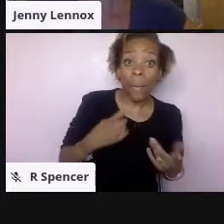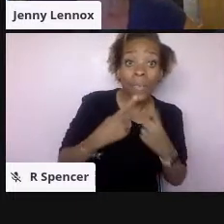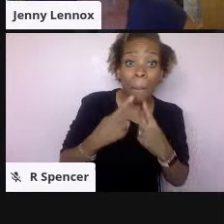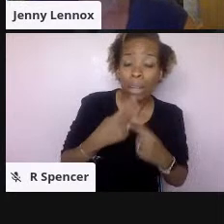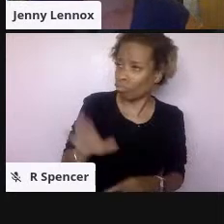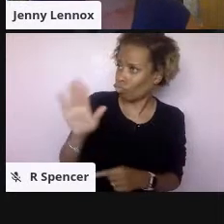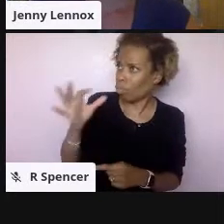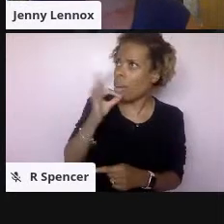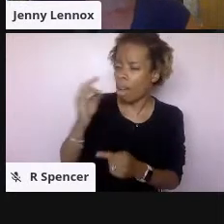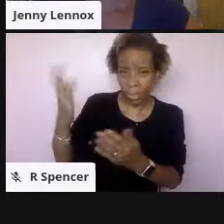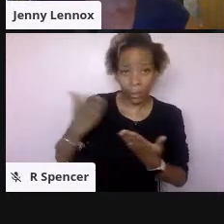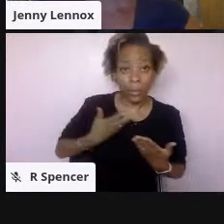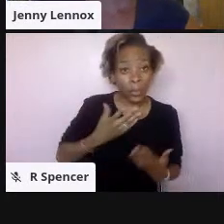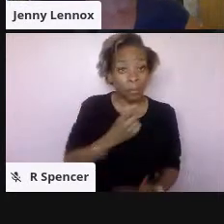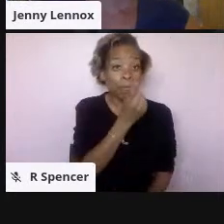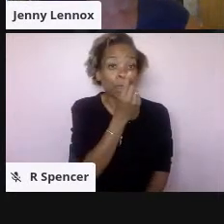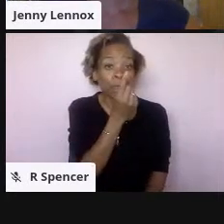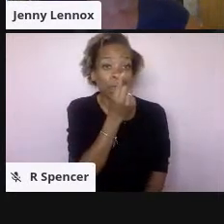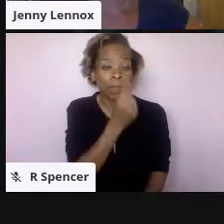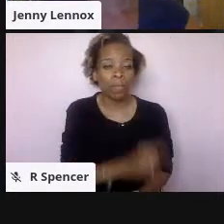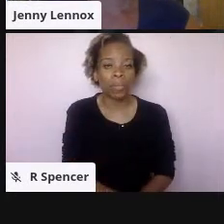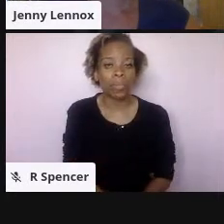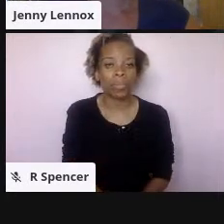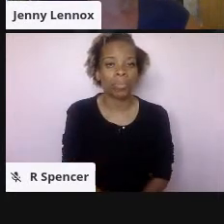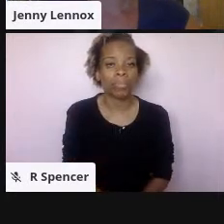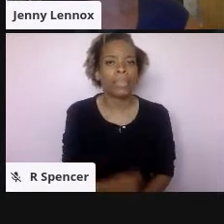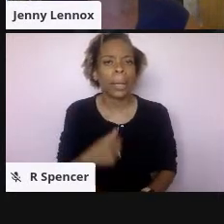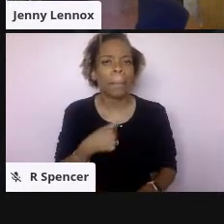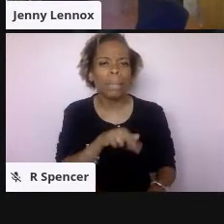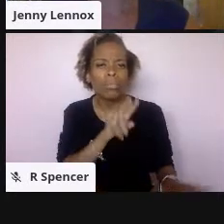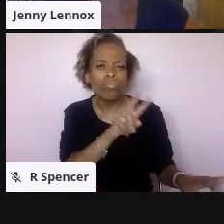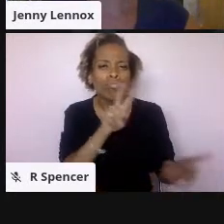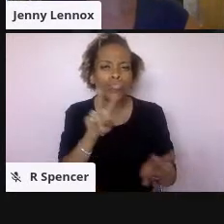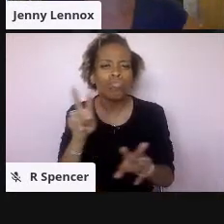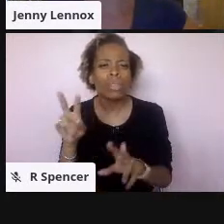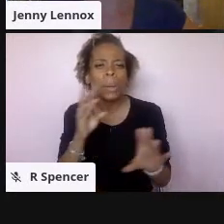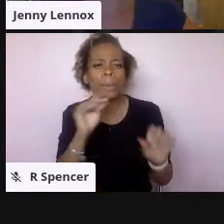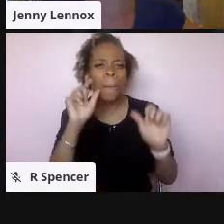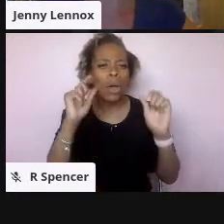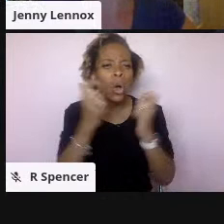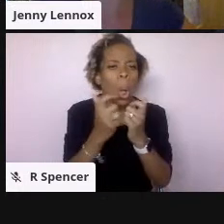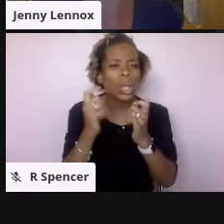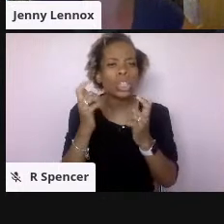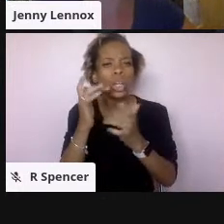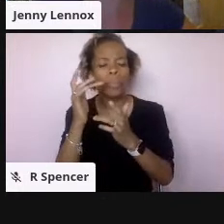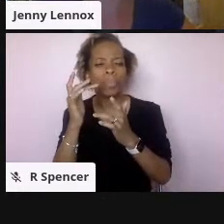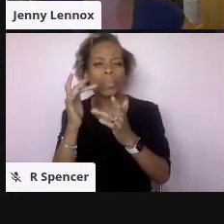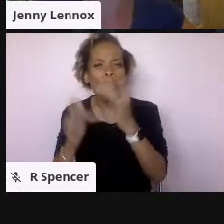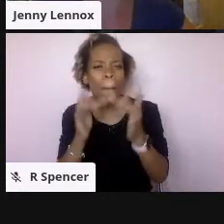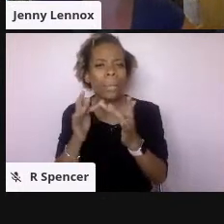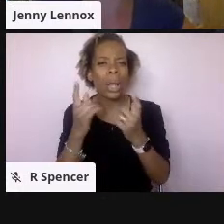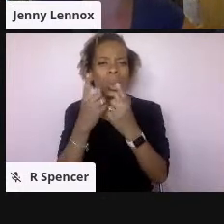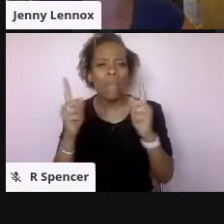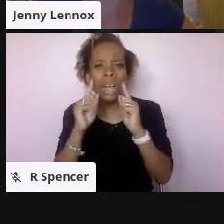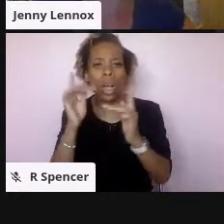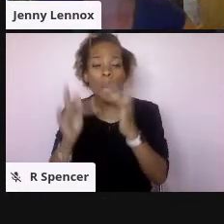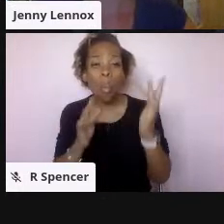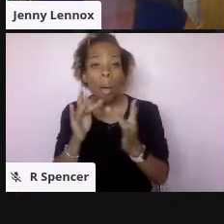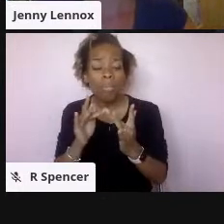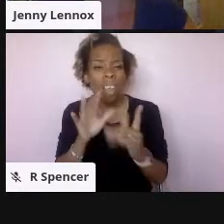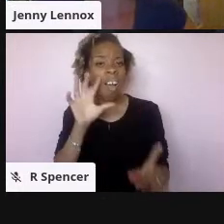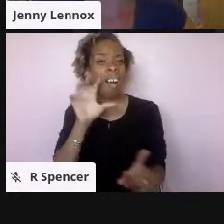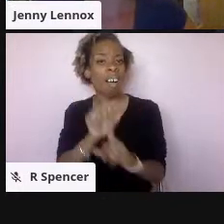issue. I had also had a bit of a scout around on a few college and university websites, and the other sorts of things that you find up there are things